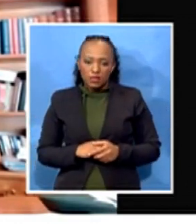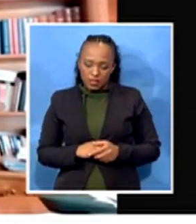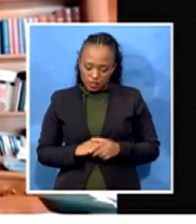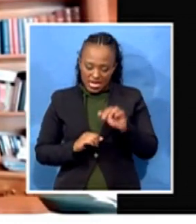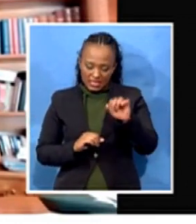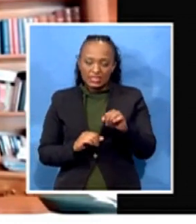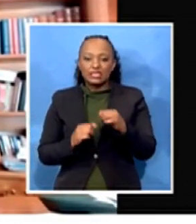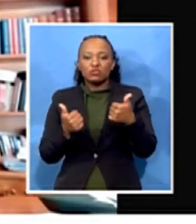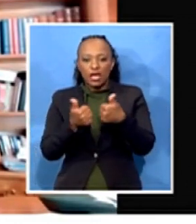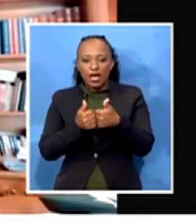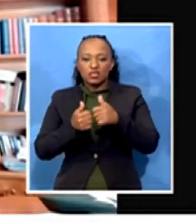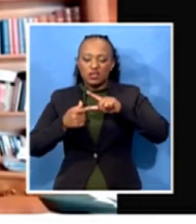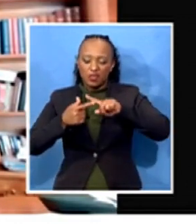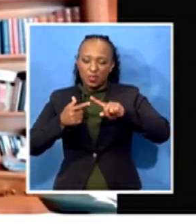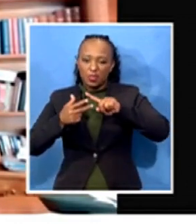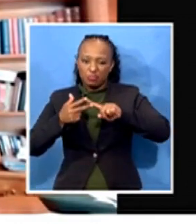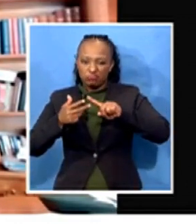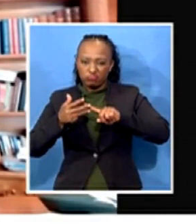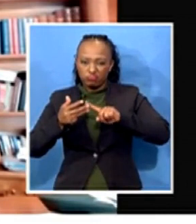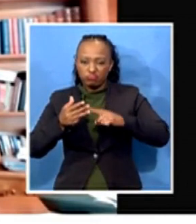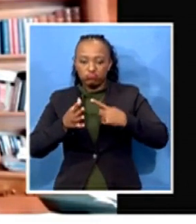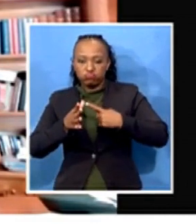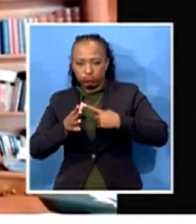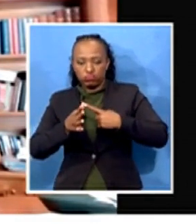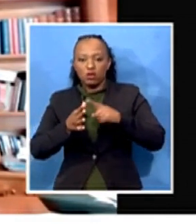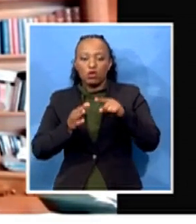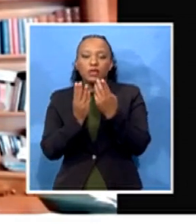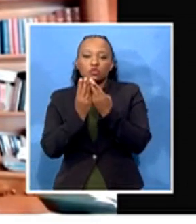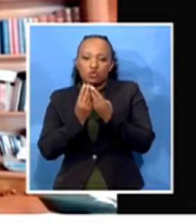that have tarnished the reputation of the industry.